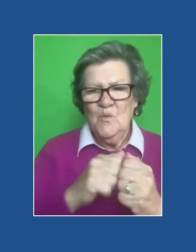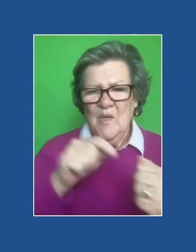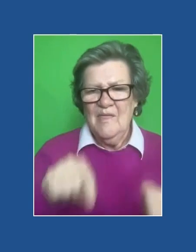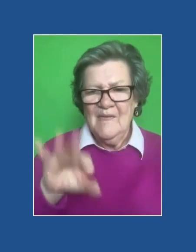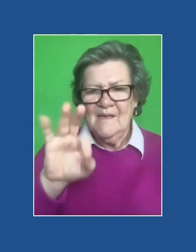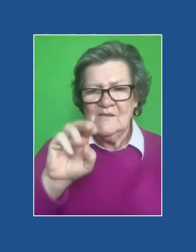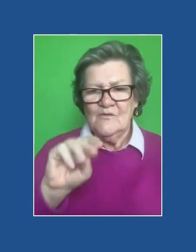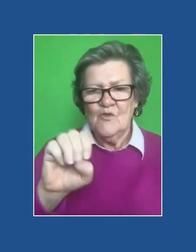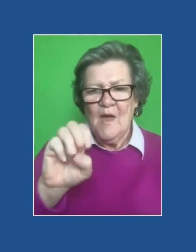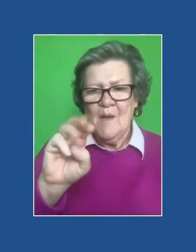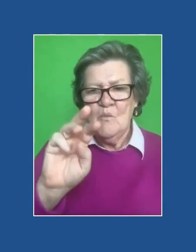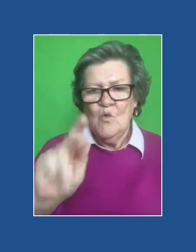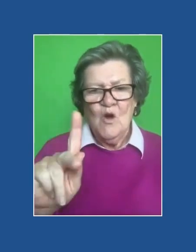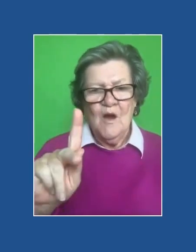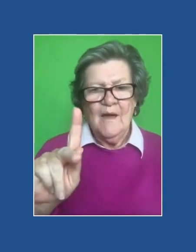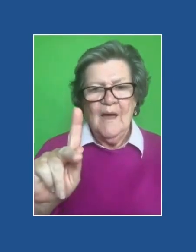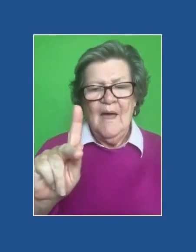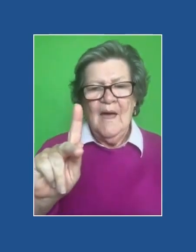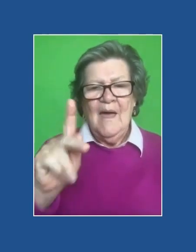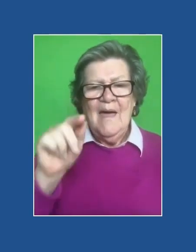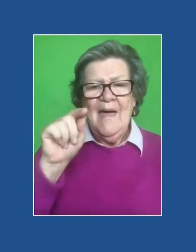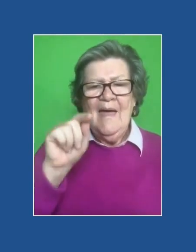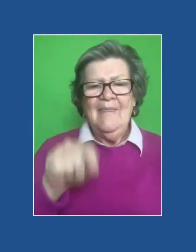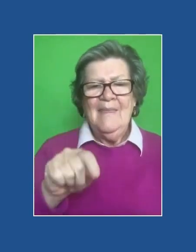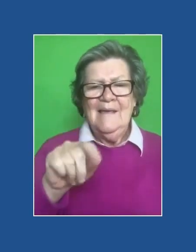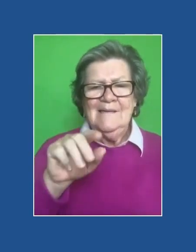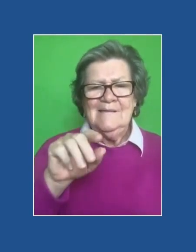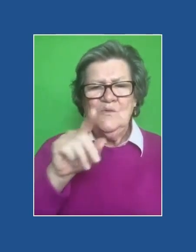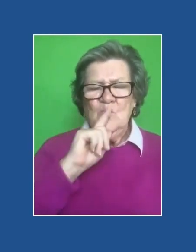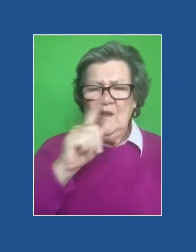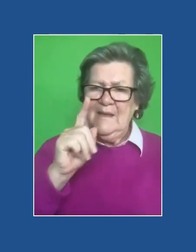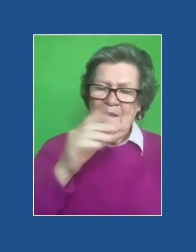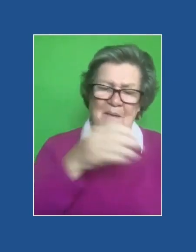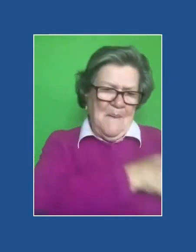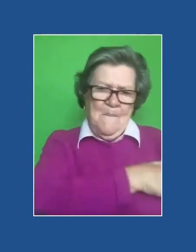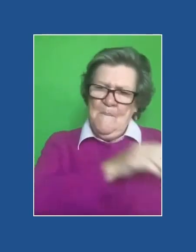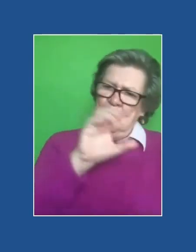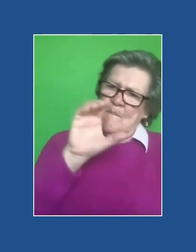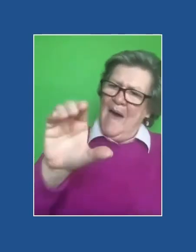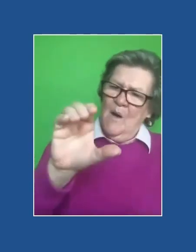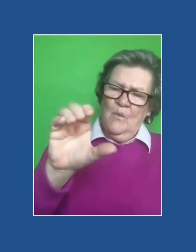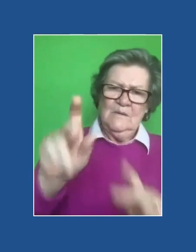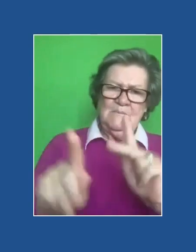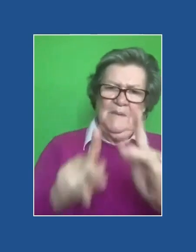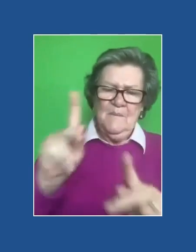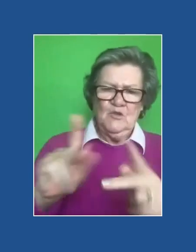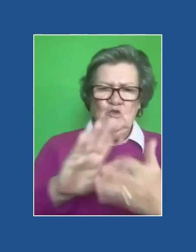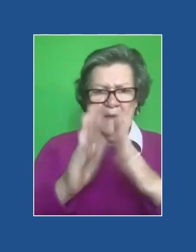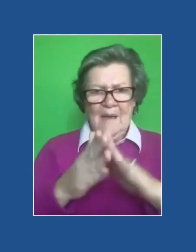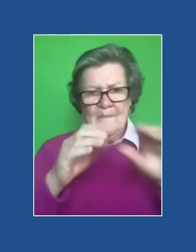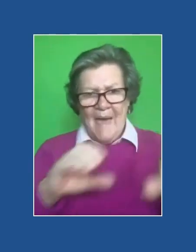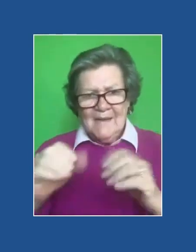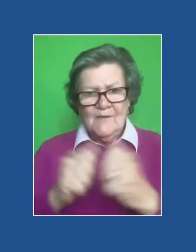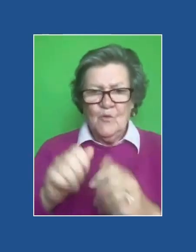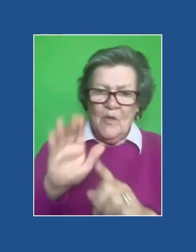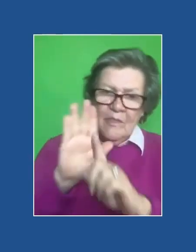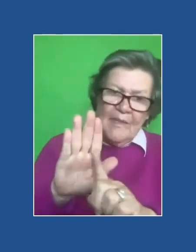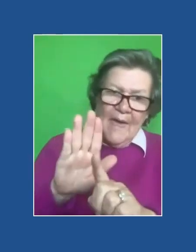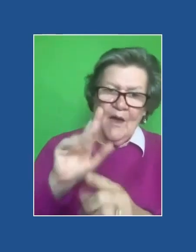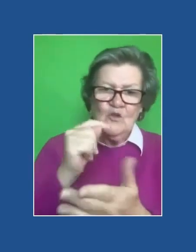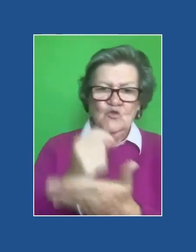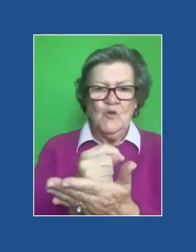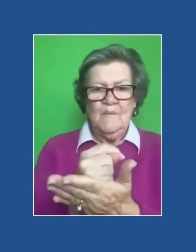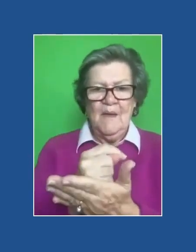is that measurement-based care really empowers individuals to be active participants in their treatment. Because by